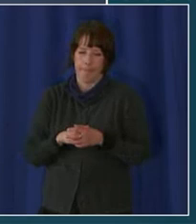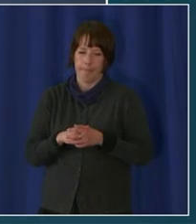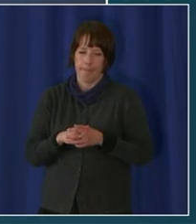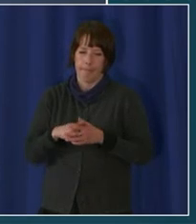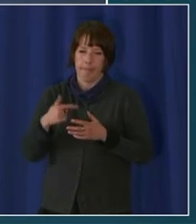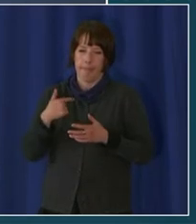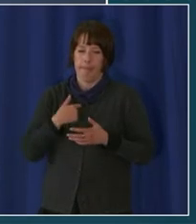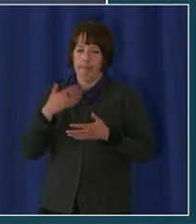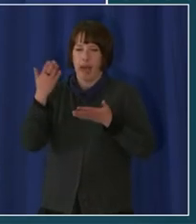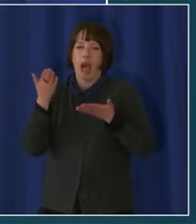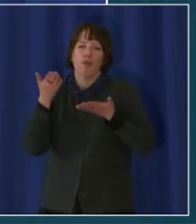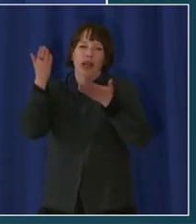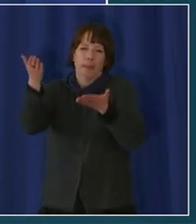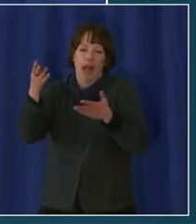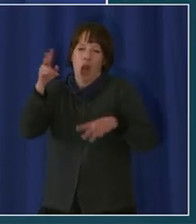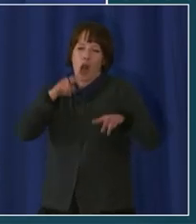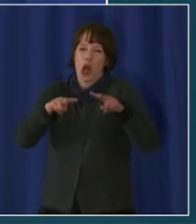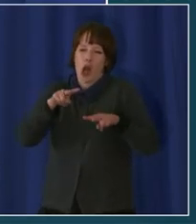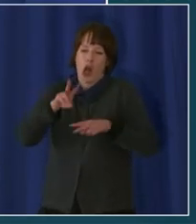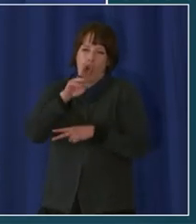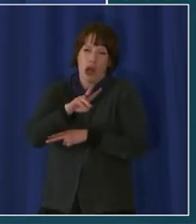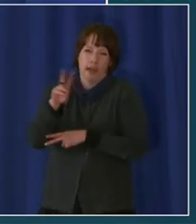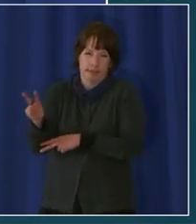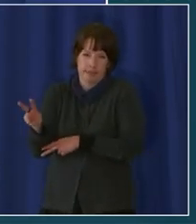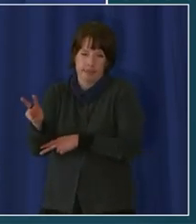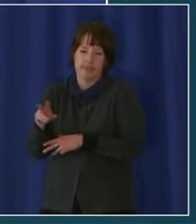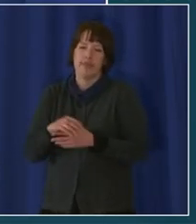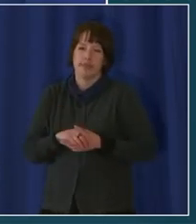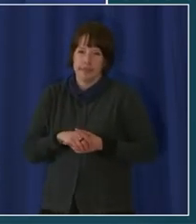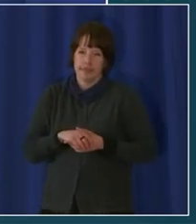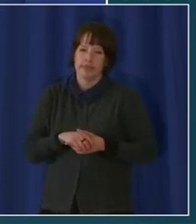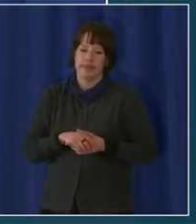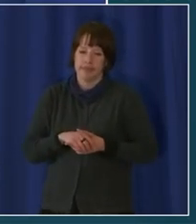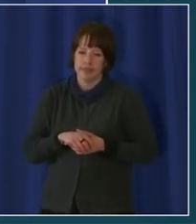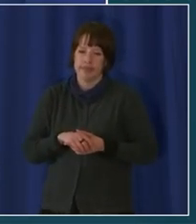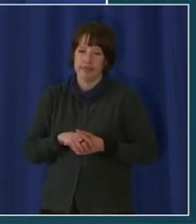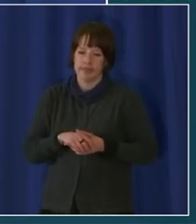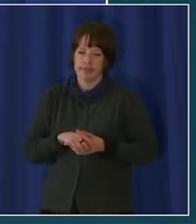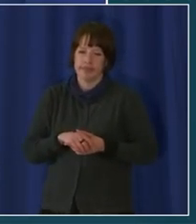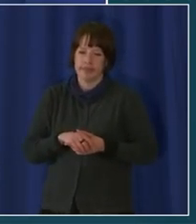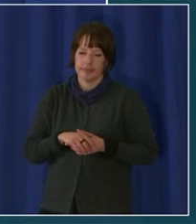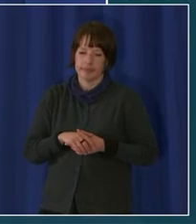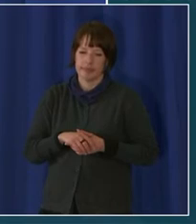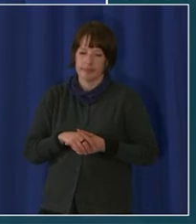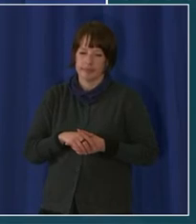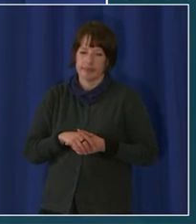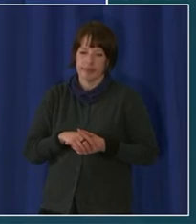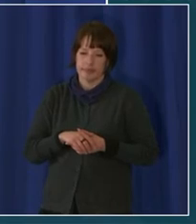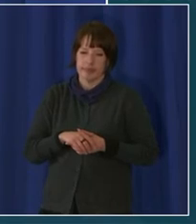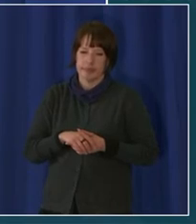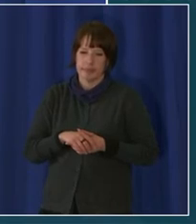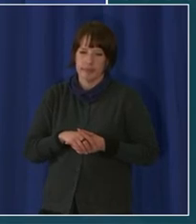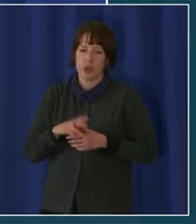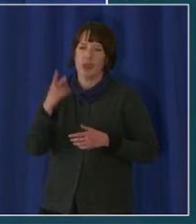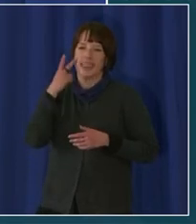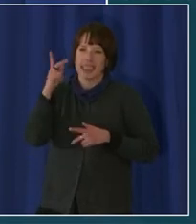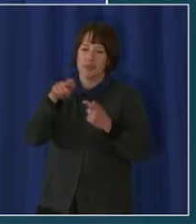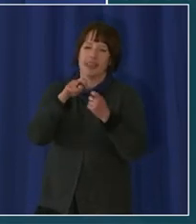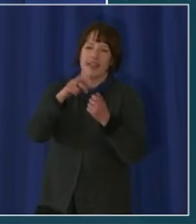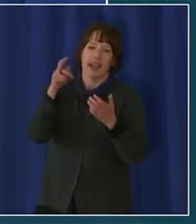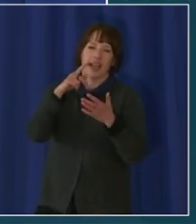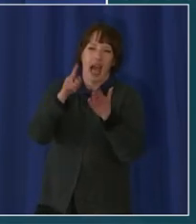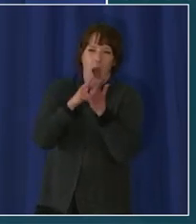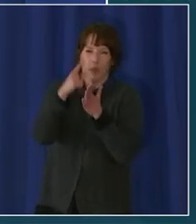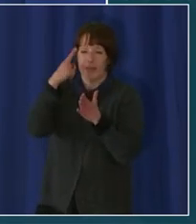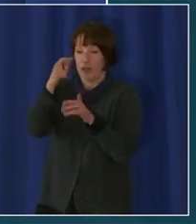just recommend going to the website, the DCPS Reopen Strong website, to see the specific hours for